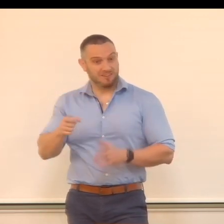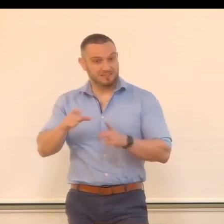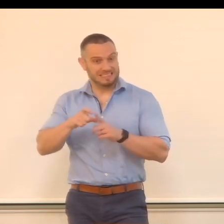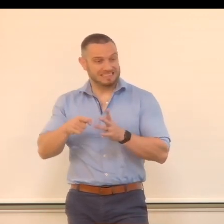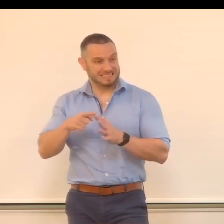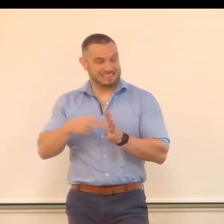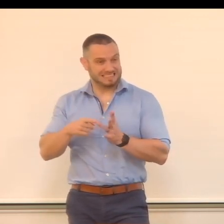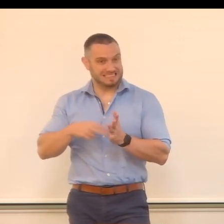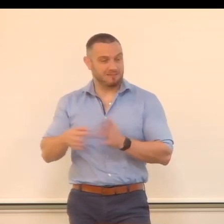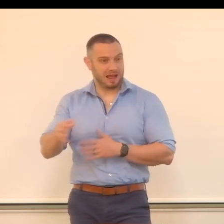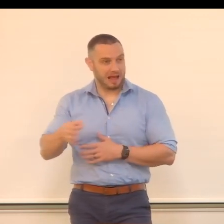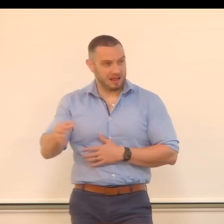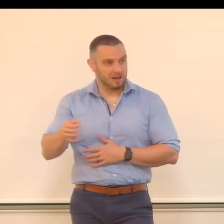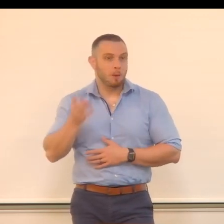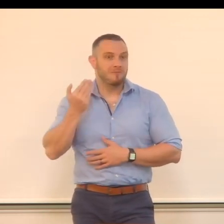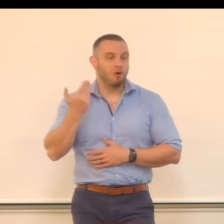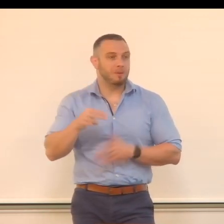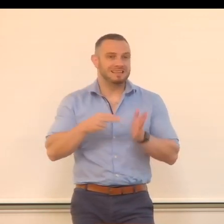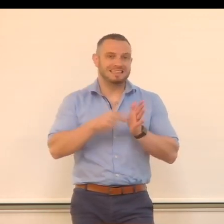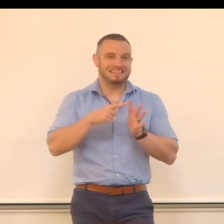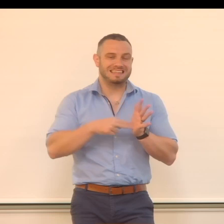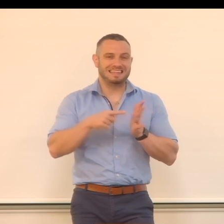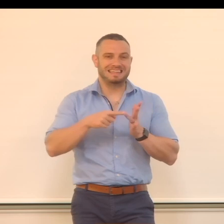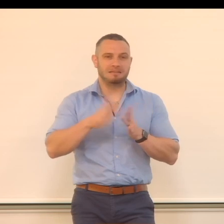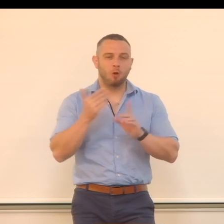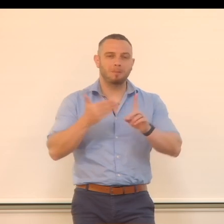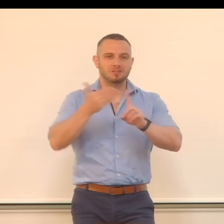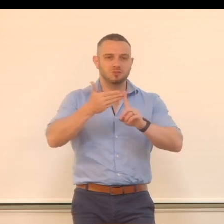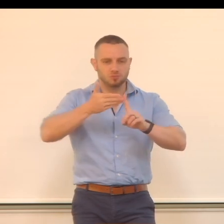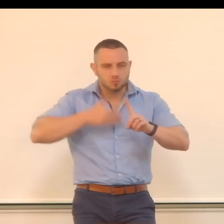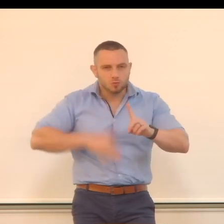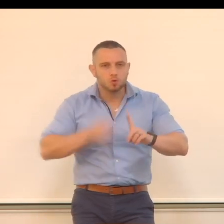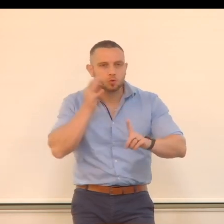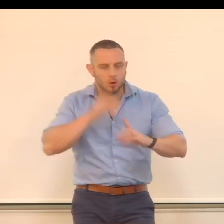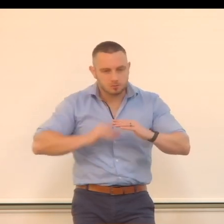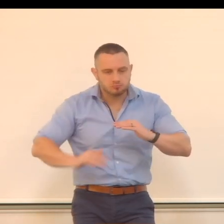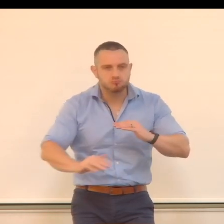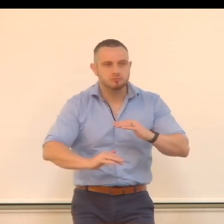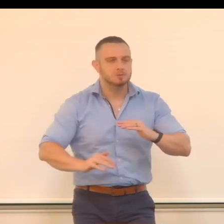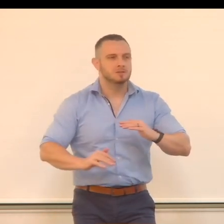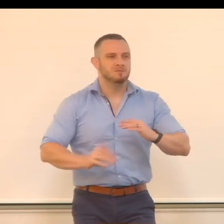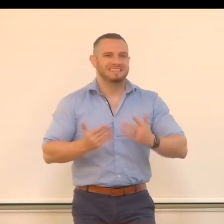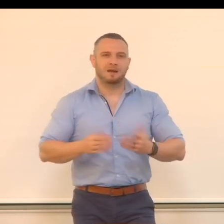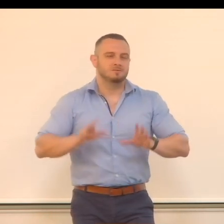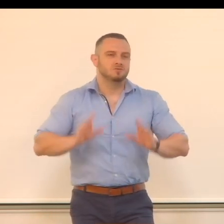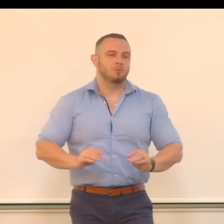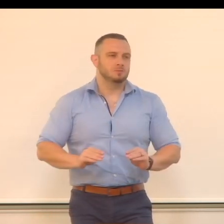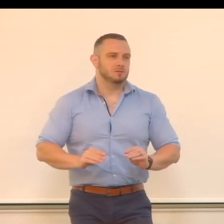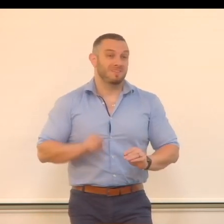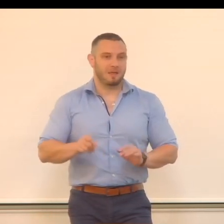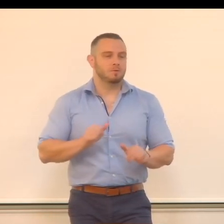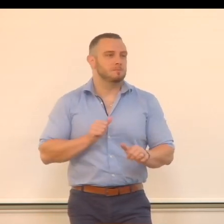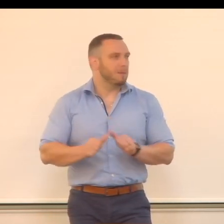to run the NEMO missions underwater. So NASA, would run those like a space mission. They don't have those anymore, but that was much